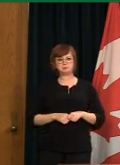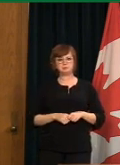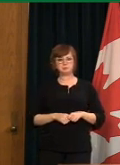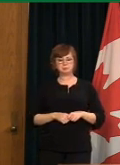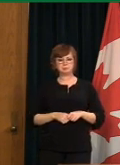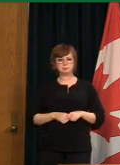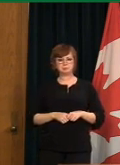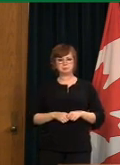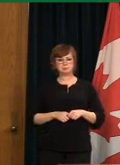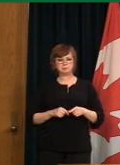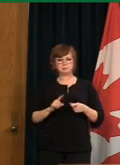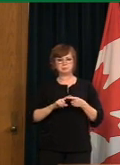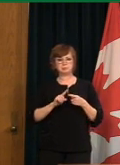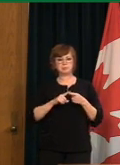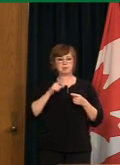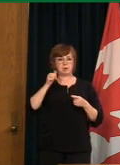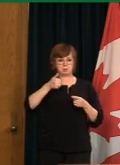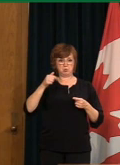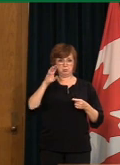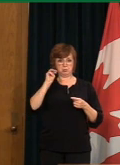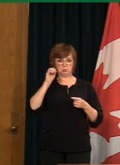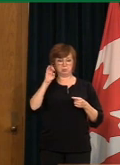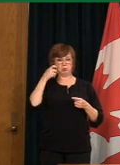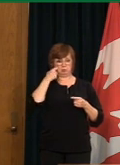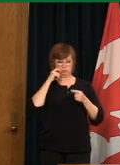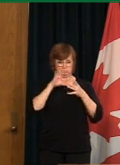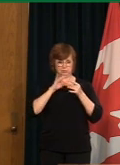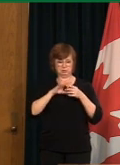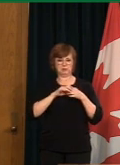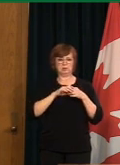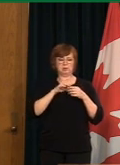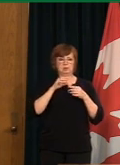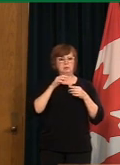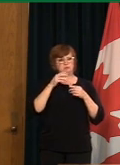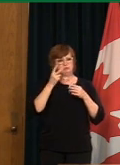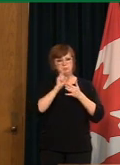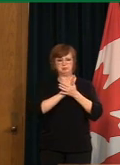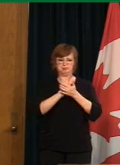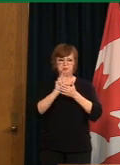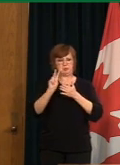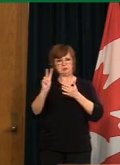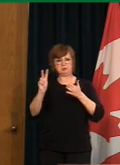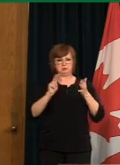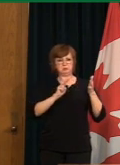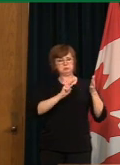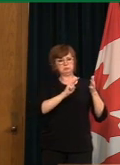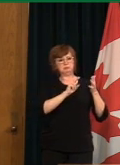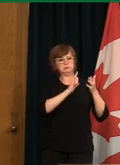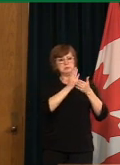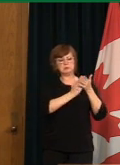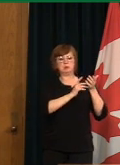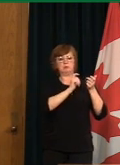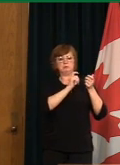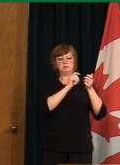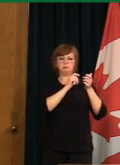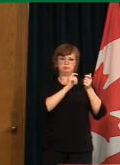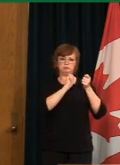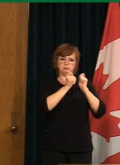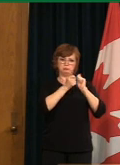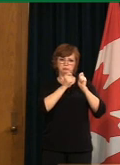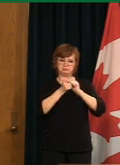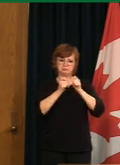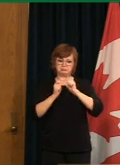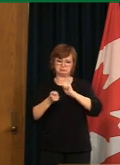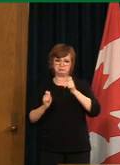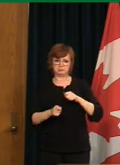we had specific measures put in place over the last 2 weeks that we think have had some impact but not sufficient impact to bring our case numbers